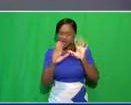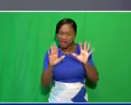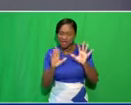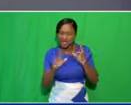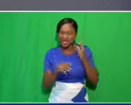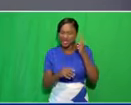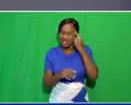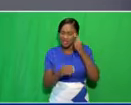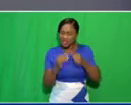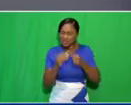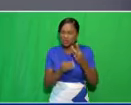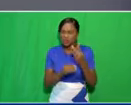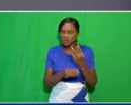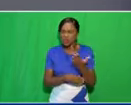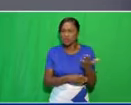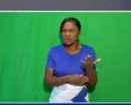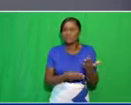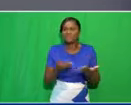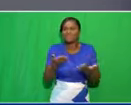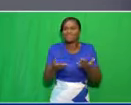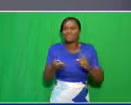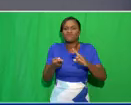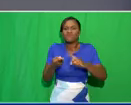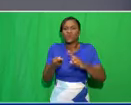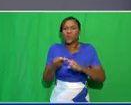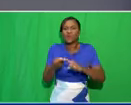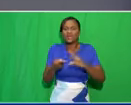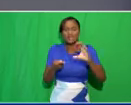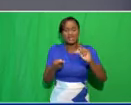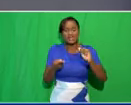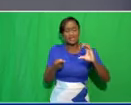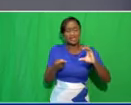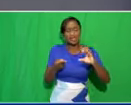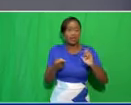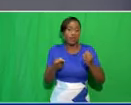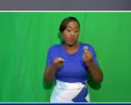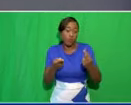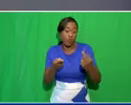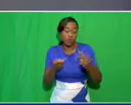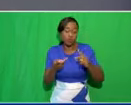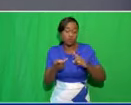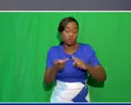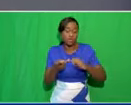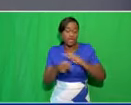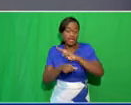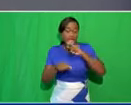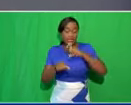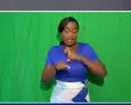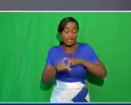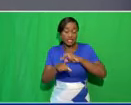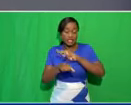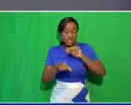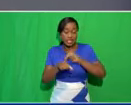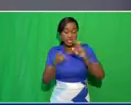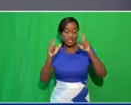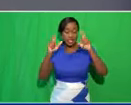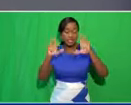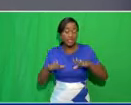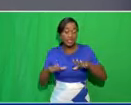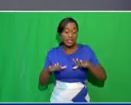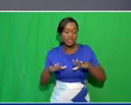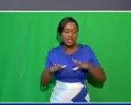things. I'm thinking of perhaps one, CAC, or secondly, the national test, which was administered